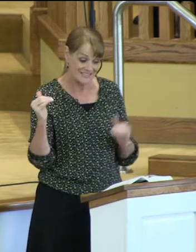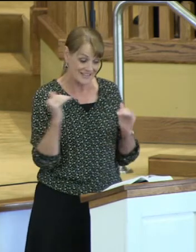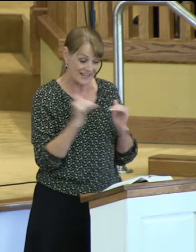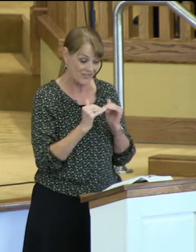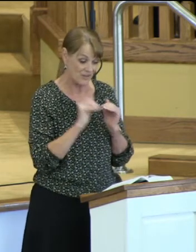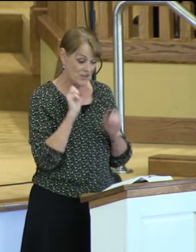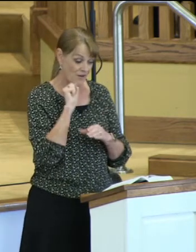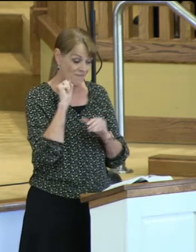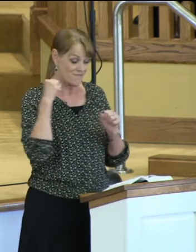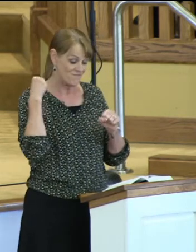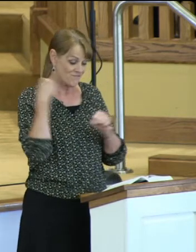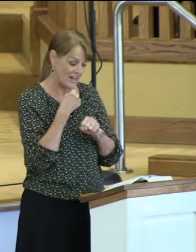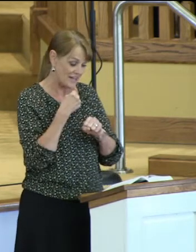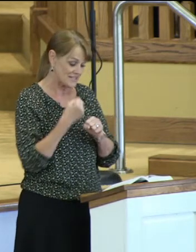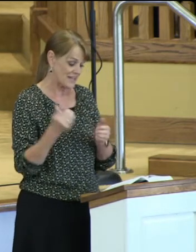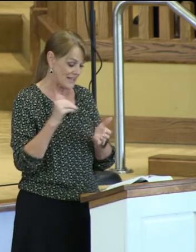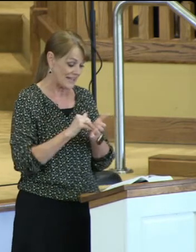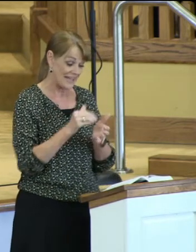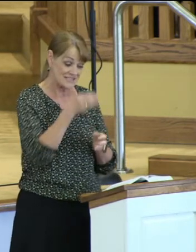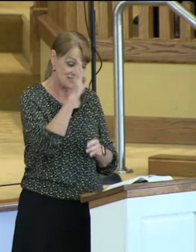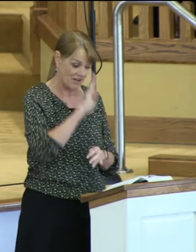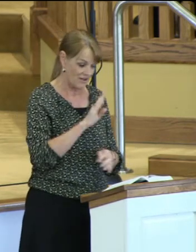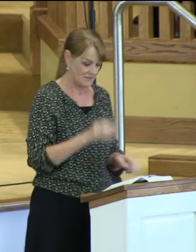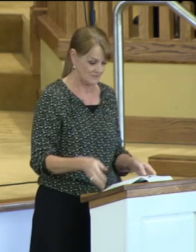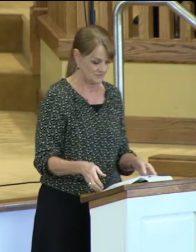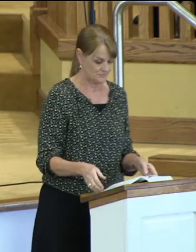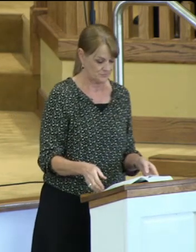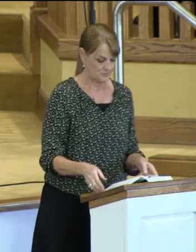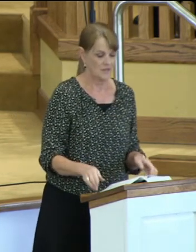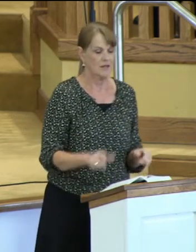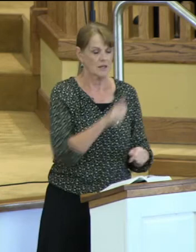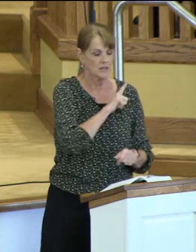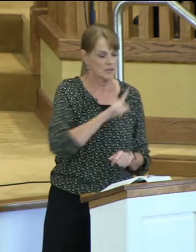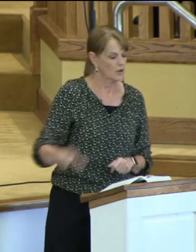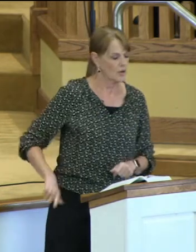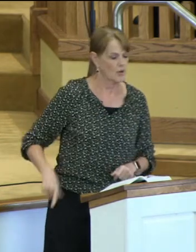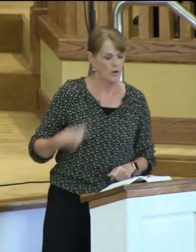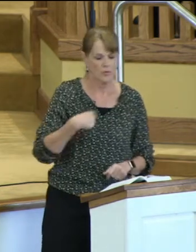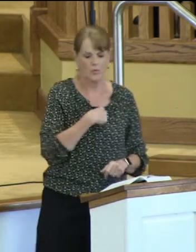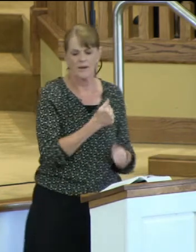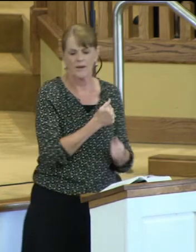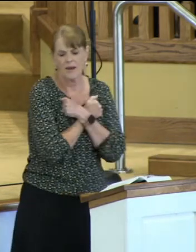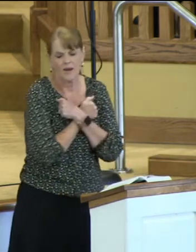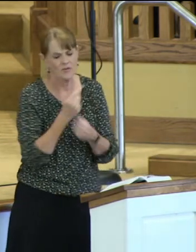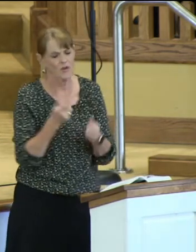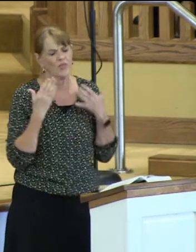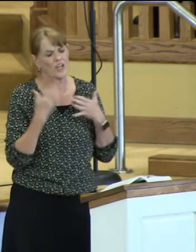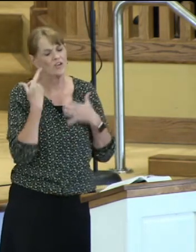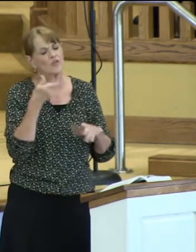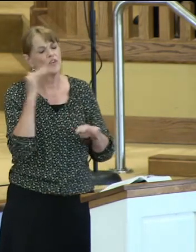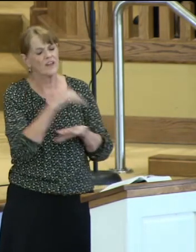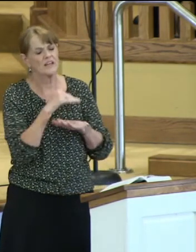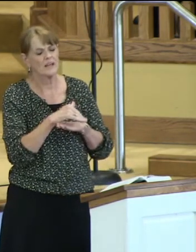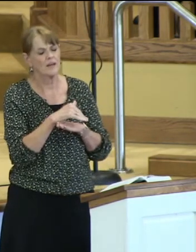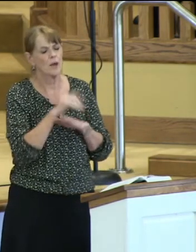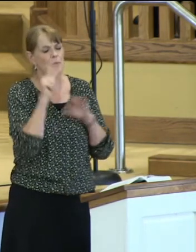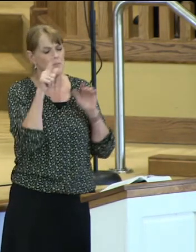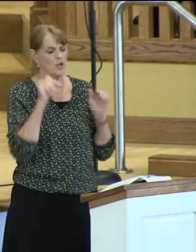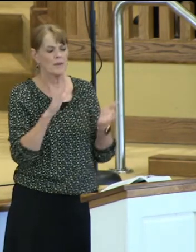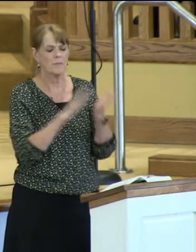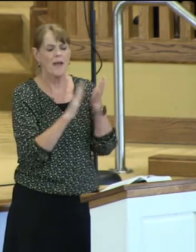fight against God." Lord, we sure do love you. We thank you for the evening. Lord, may you be